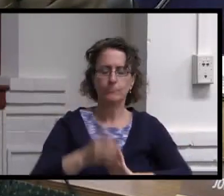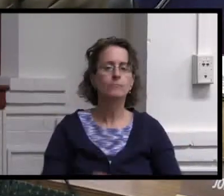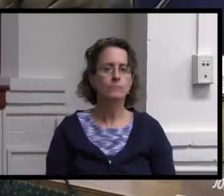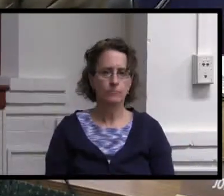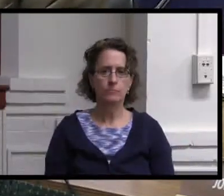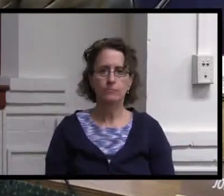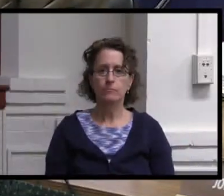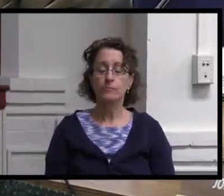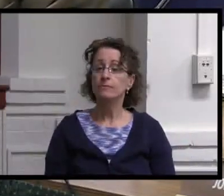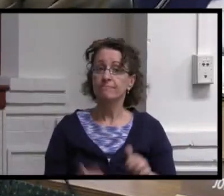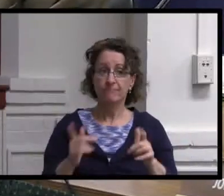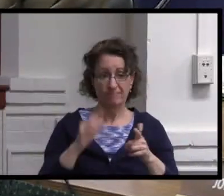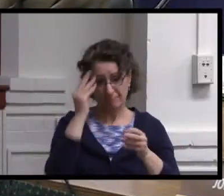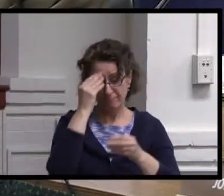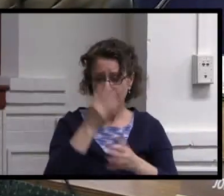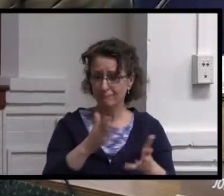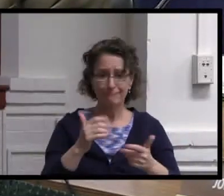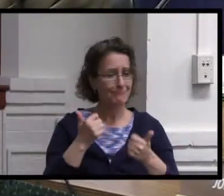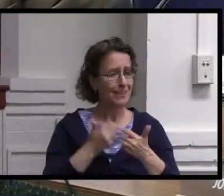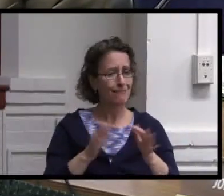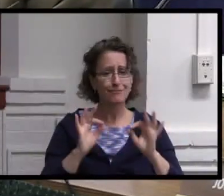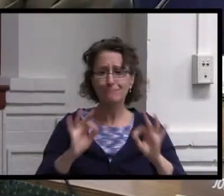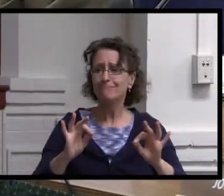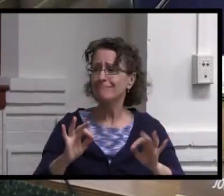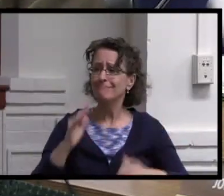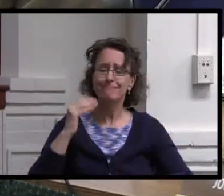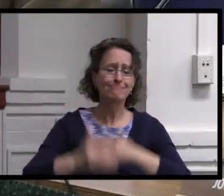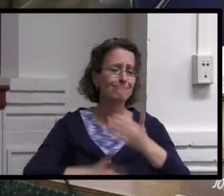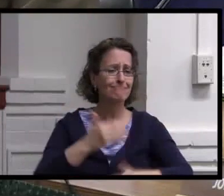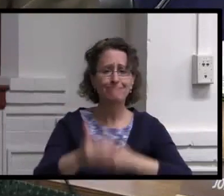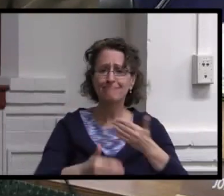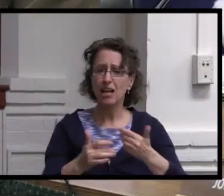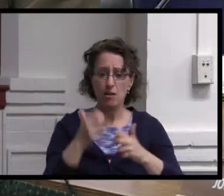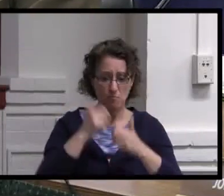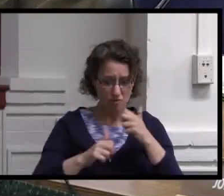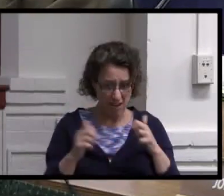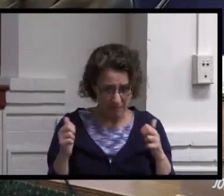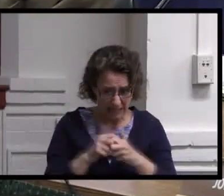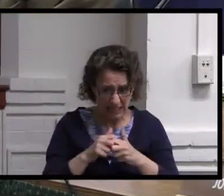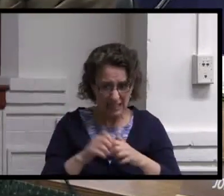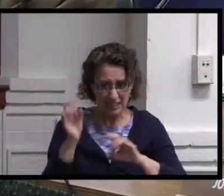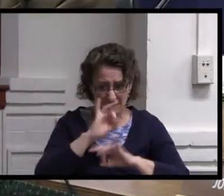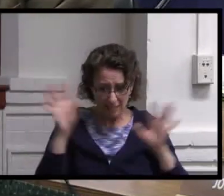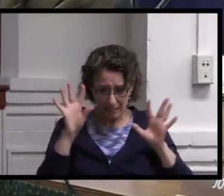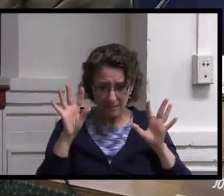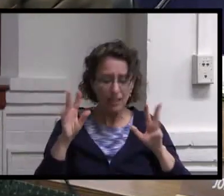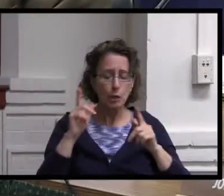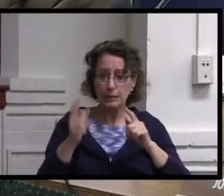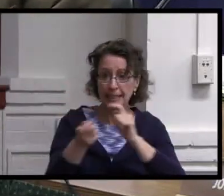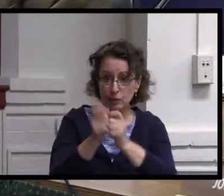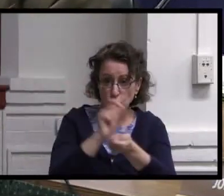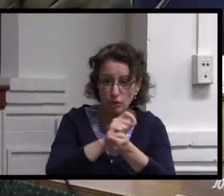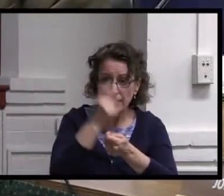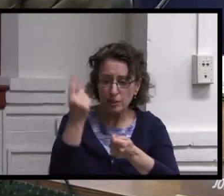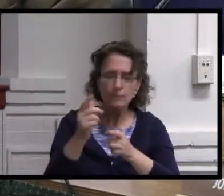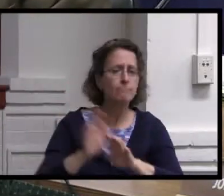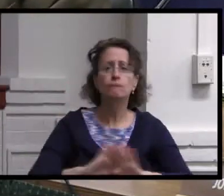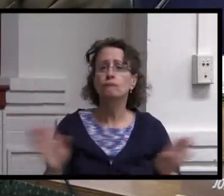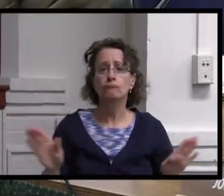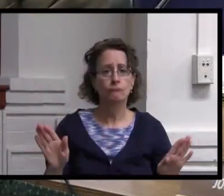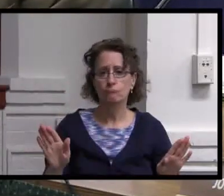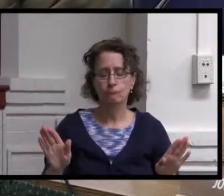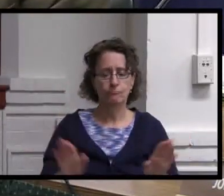the update is everything's continuing to go along smoothly. There's no issues that have arisen that require any change orders or actions by the select